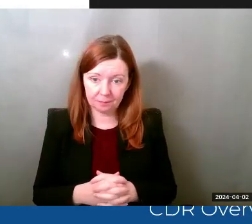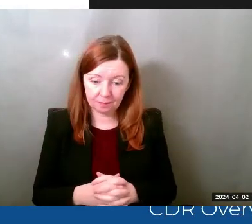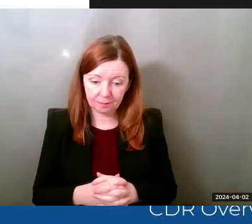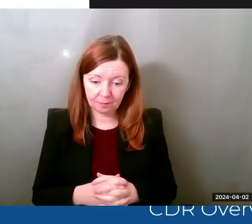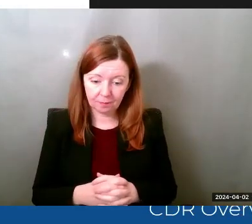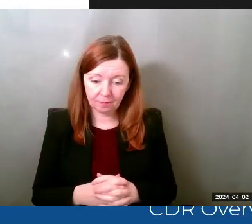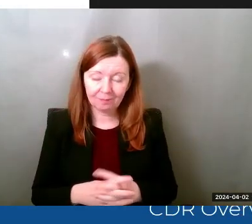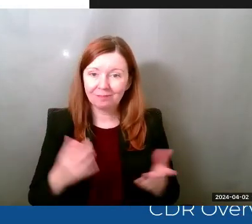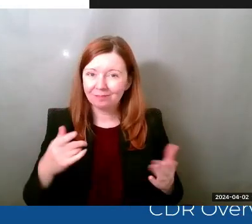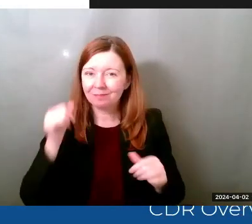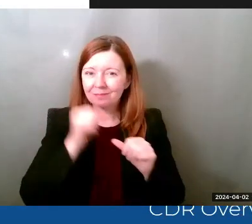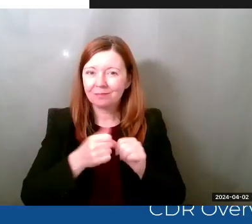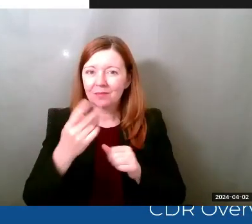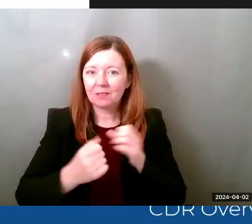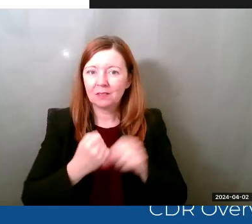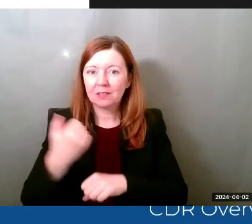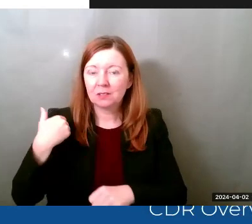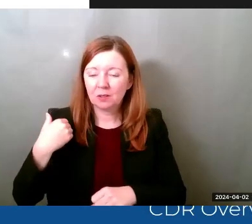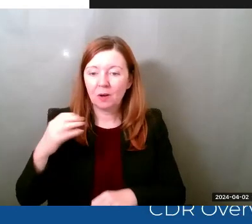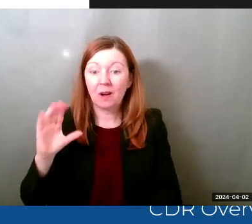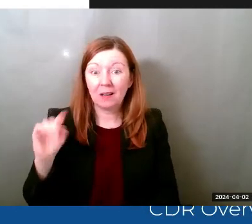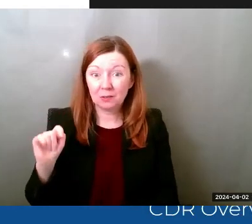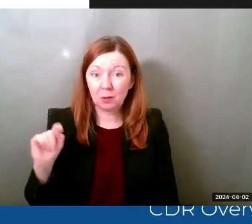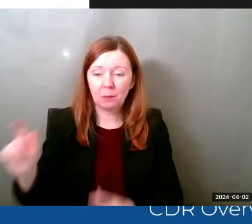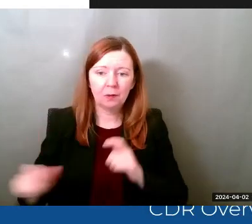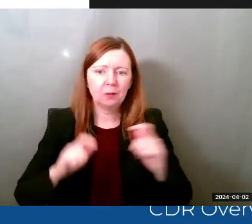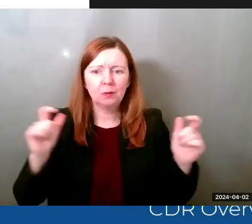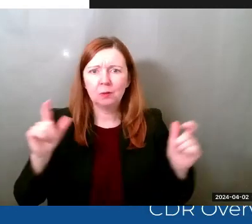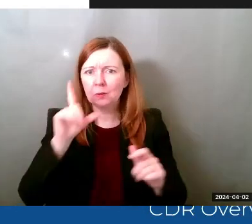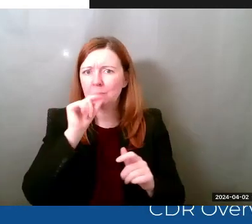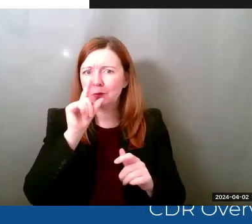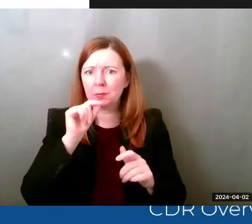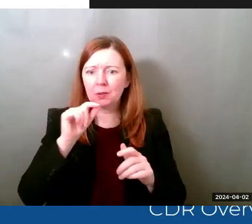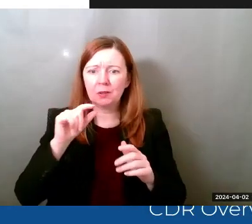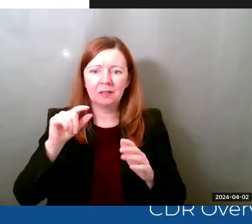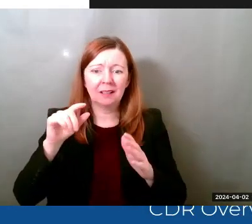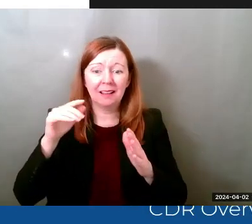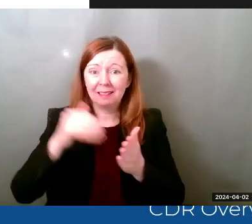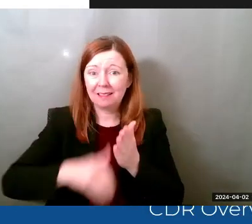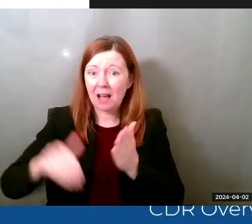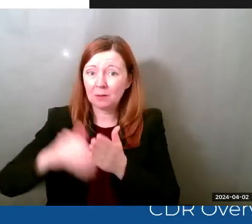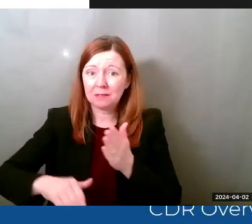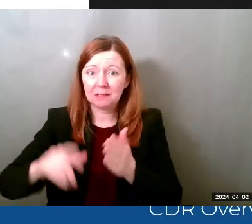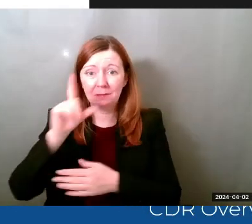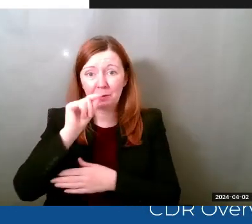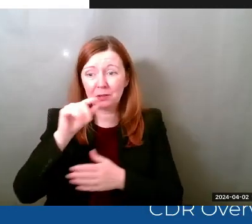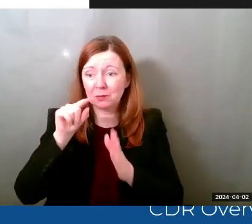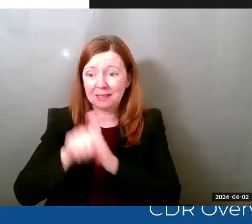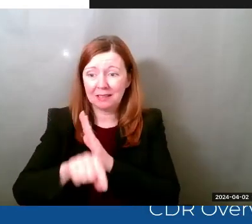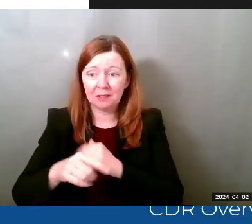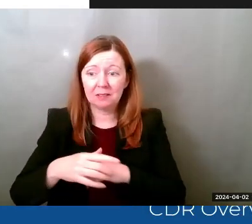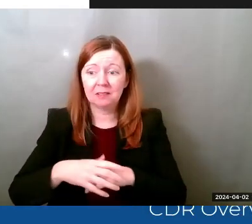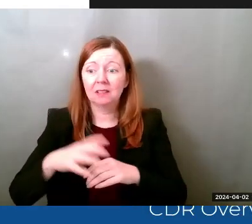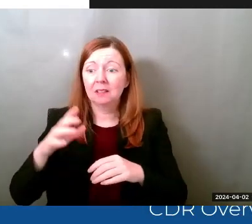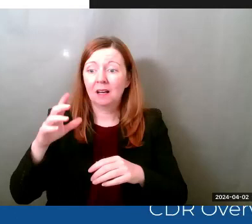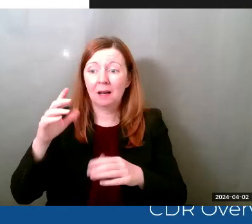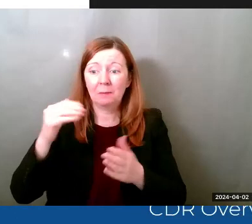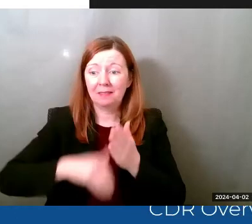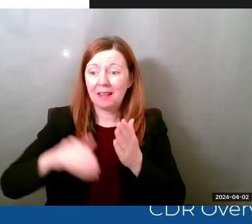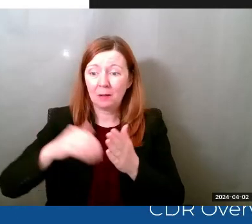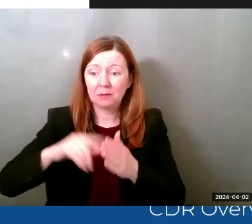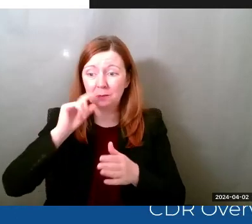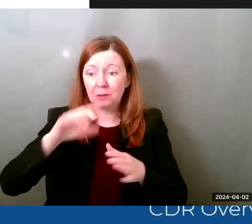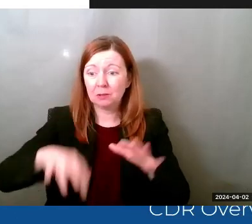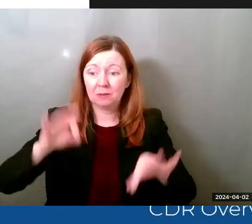You will probably remember several years ago in October, there was a huge bird kill where thousands of birds, or over 1,000 birds, were found